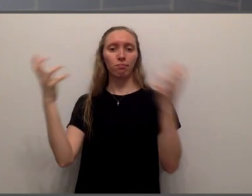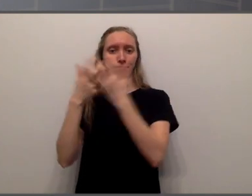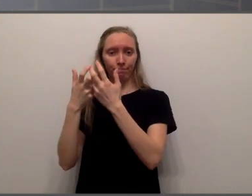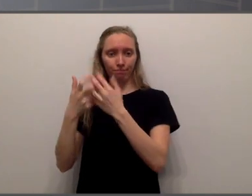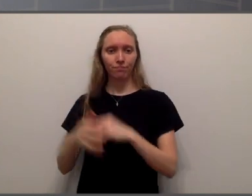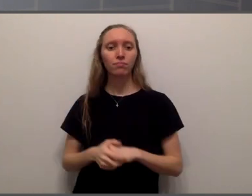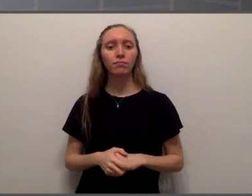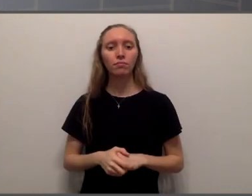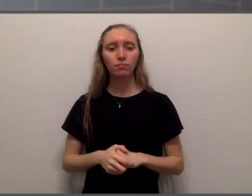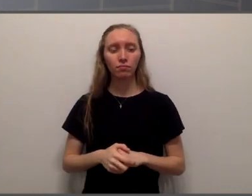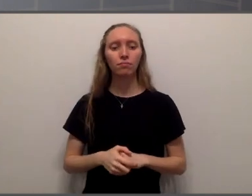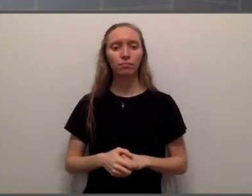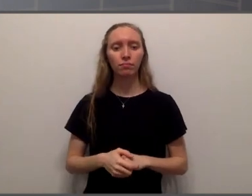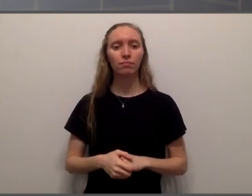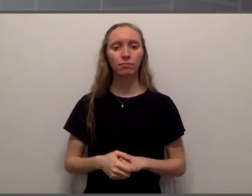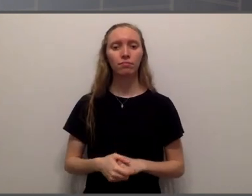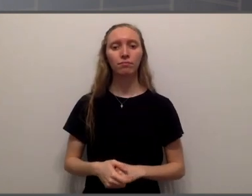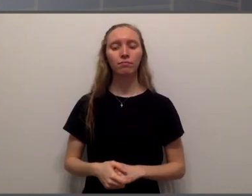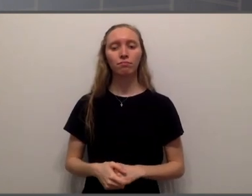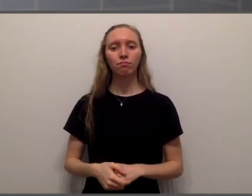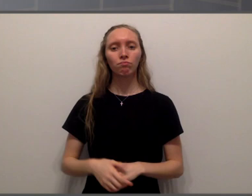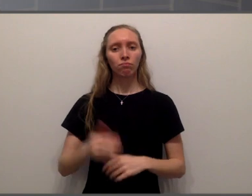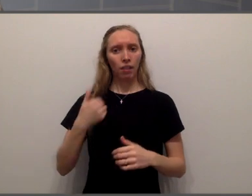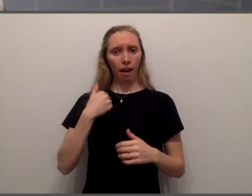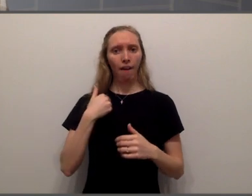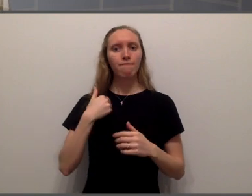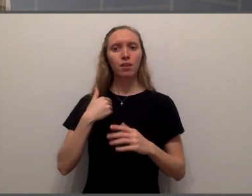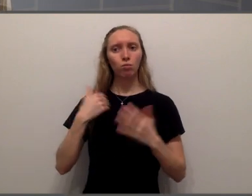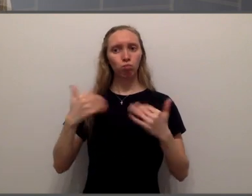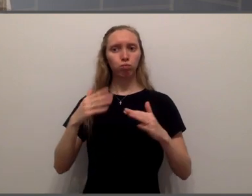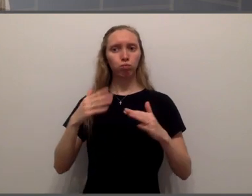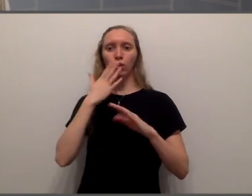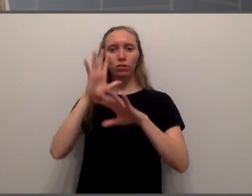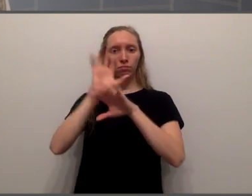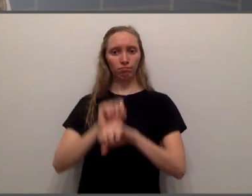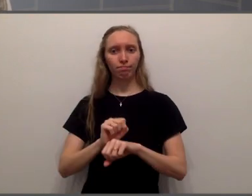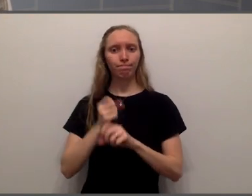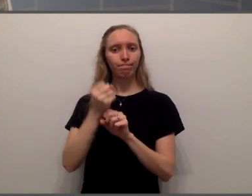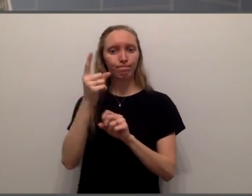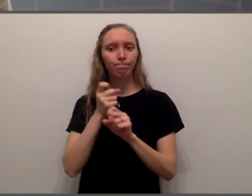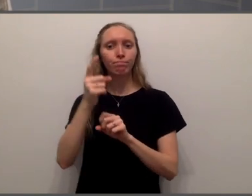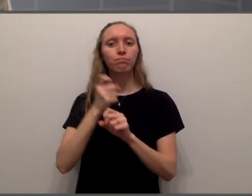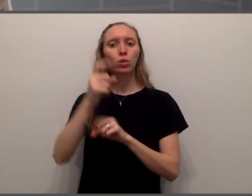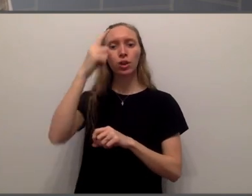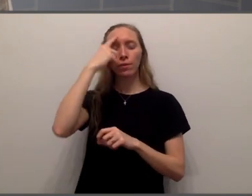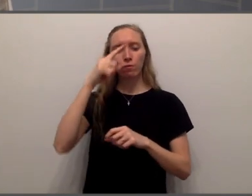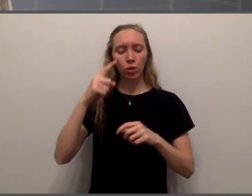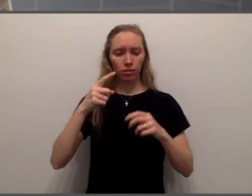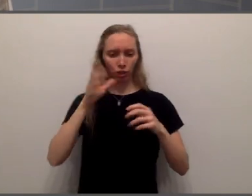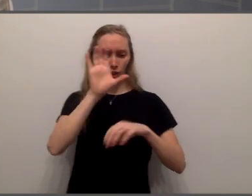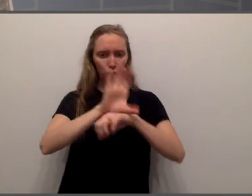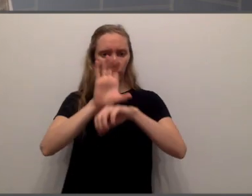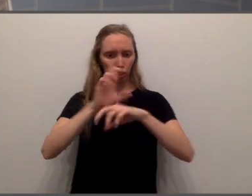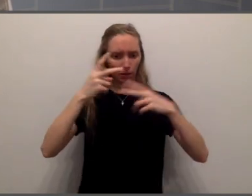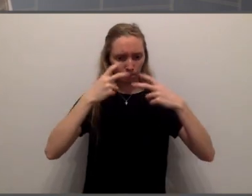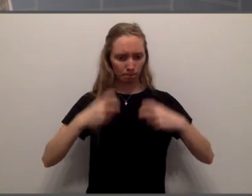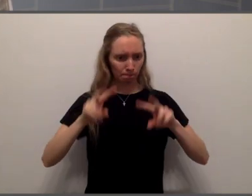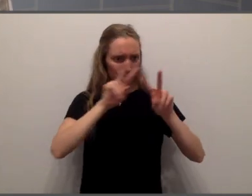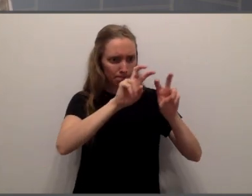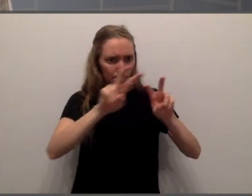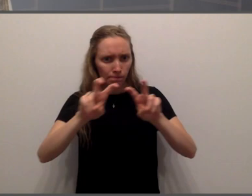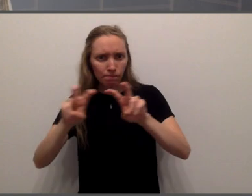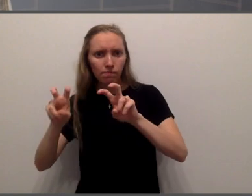inviting underrepresented voices in the church to become more centralized. We've talked about racism and women